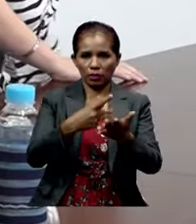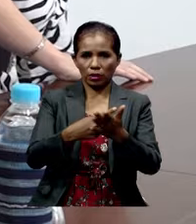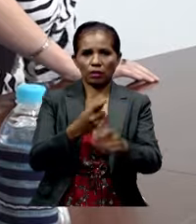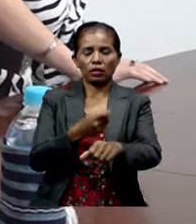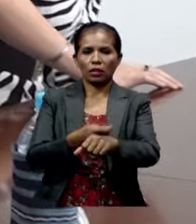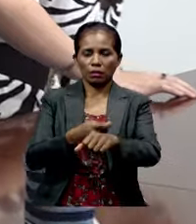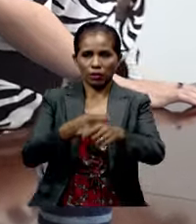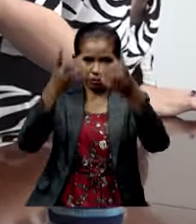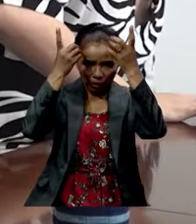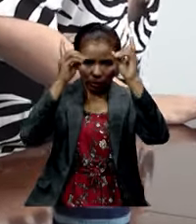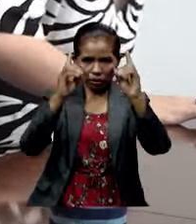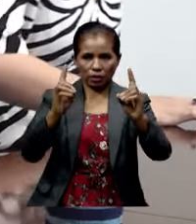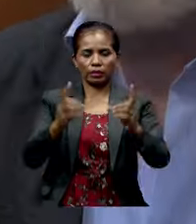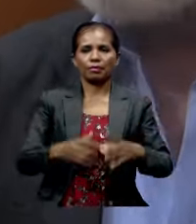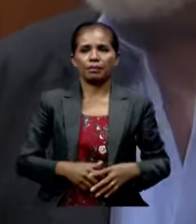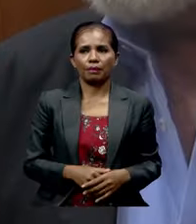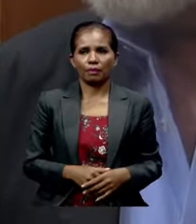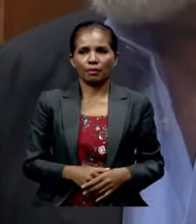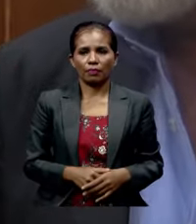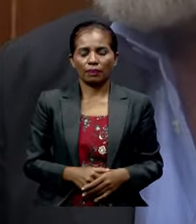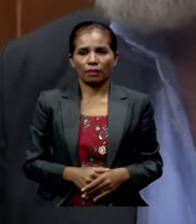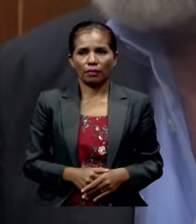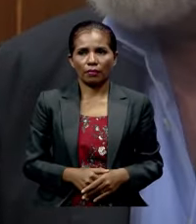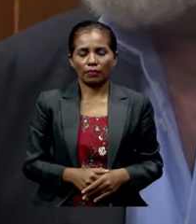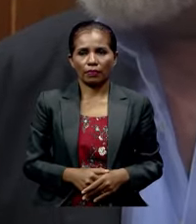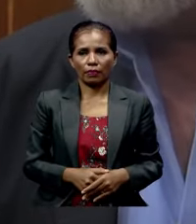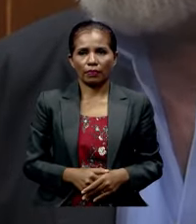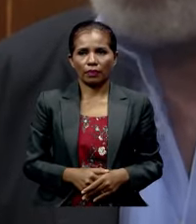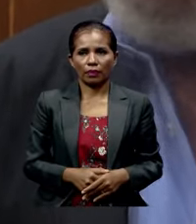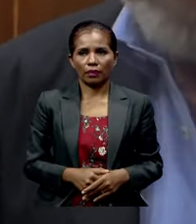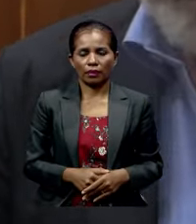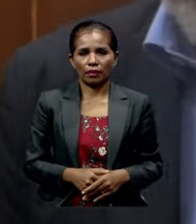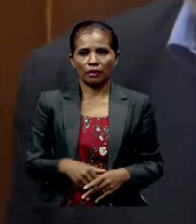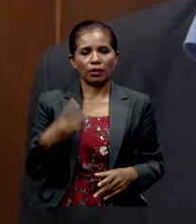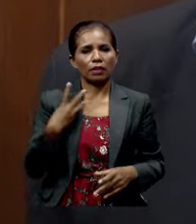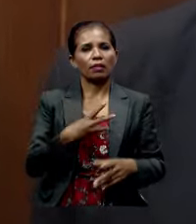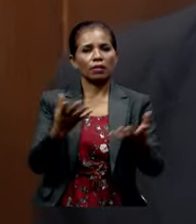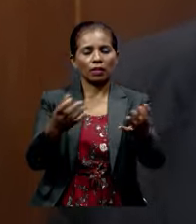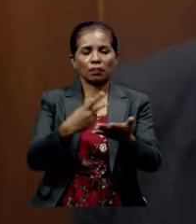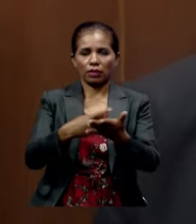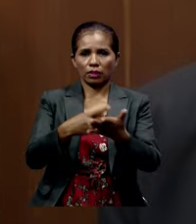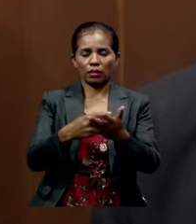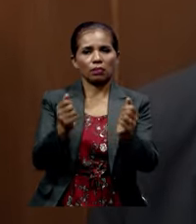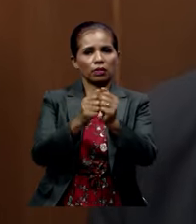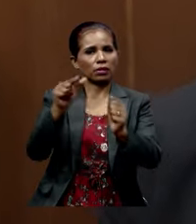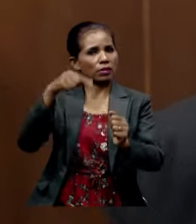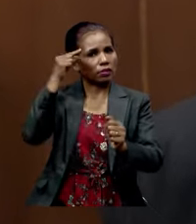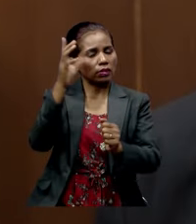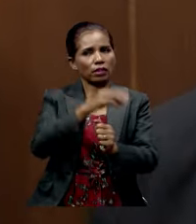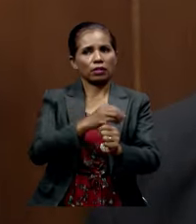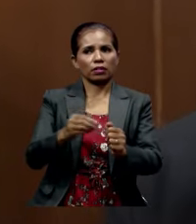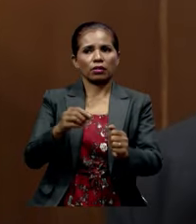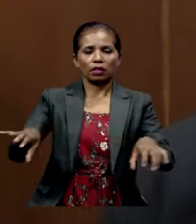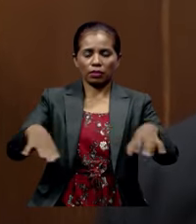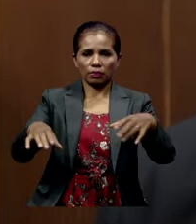ne be determinado ona. After 40 years, we meet up with His Excellency and we hope that by this government, we can complete the job